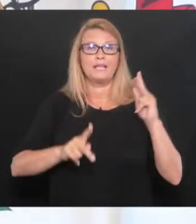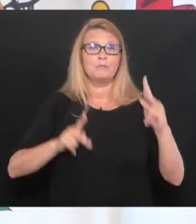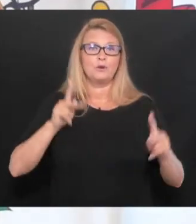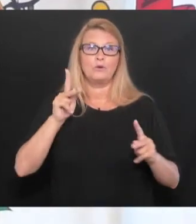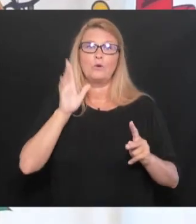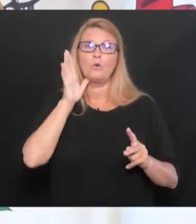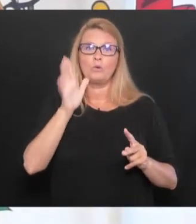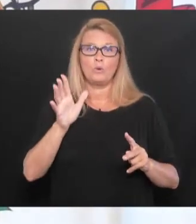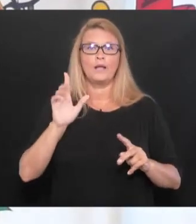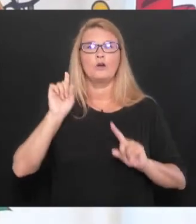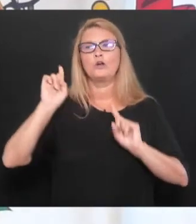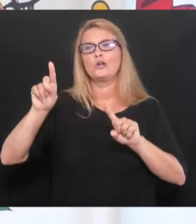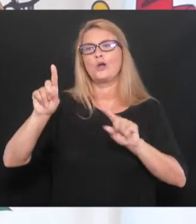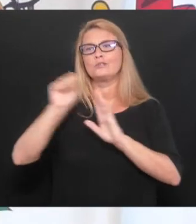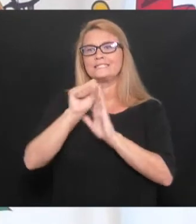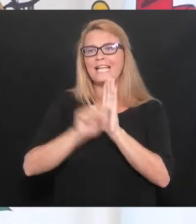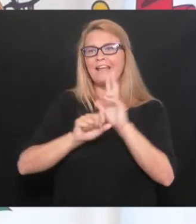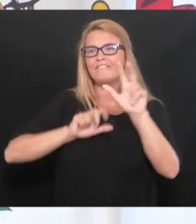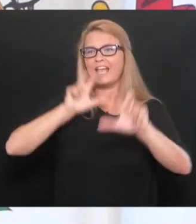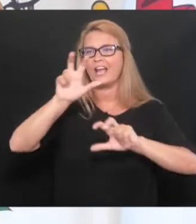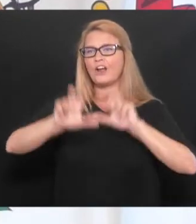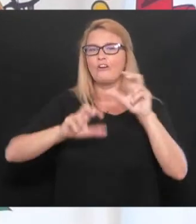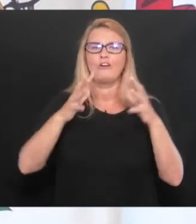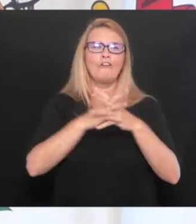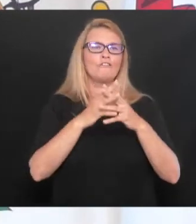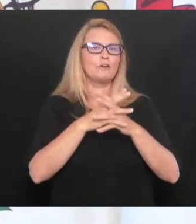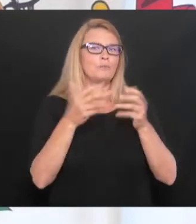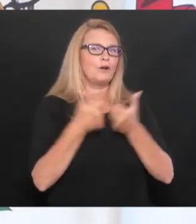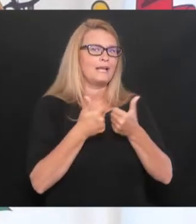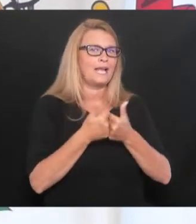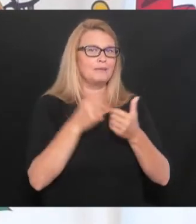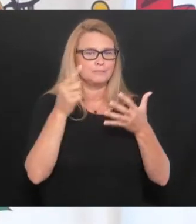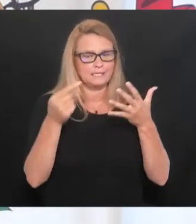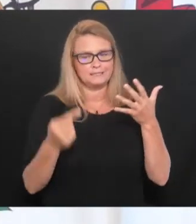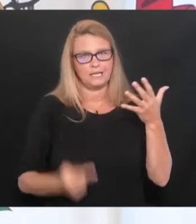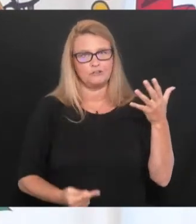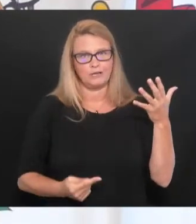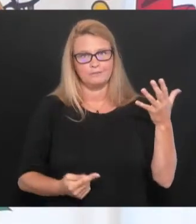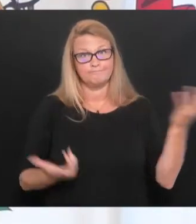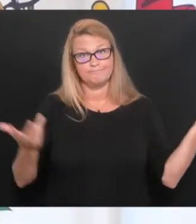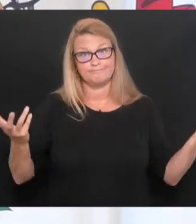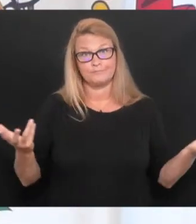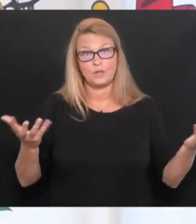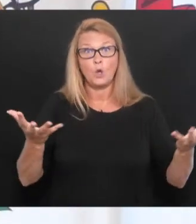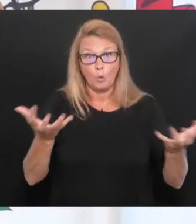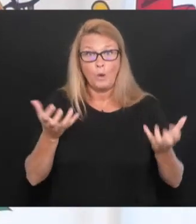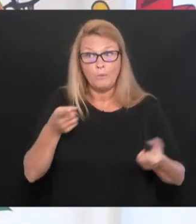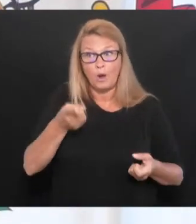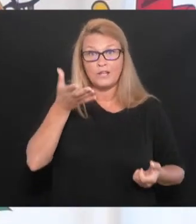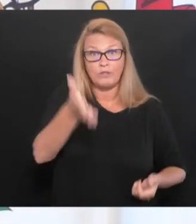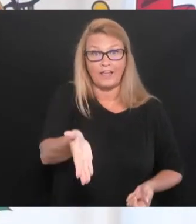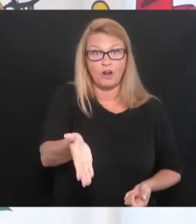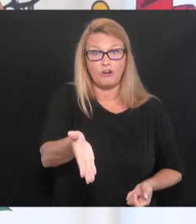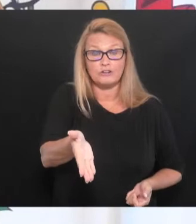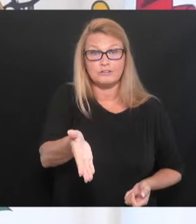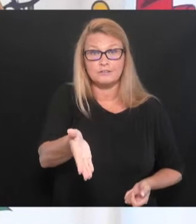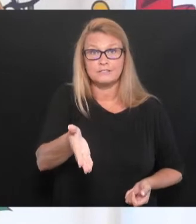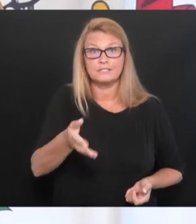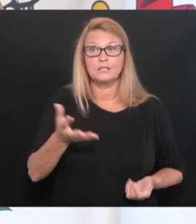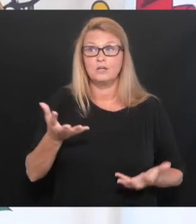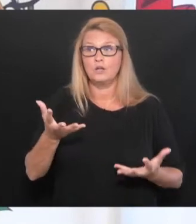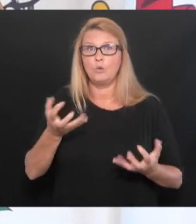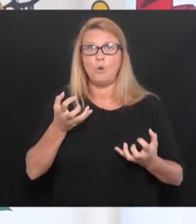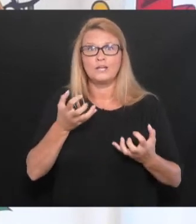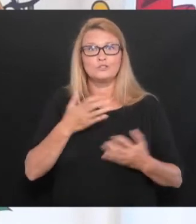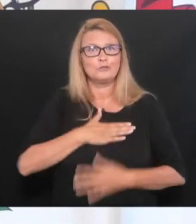going to be at the state fair and going to be at the football games and whatever it may be. We want you there. We want you there, and we want you to